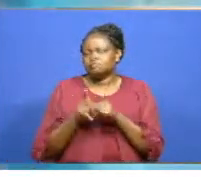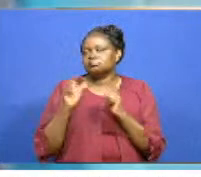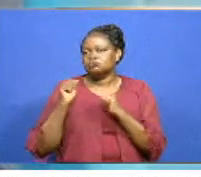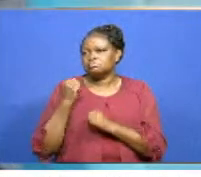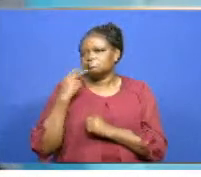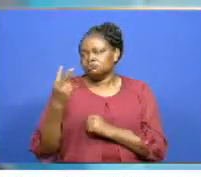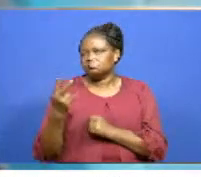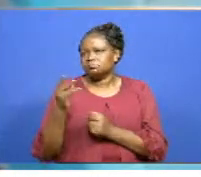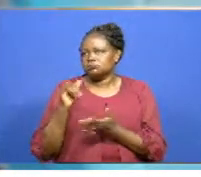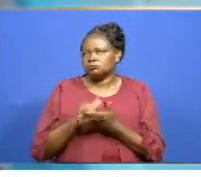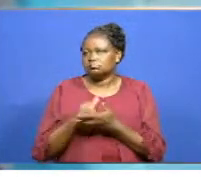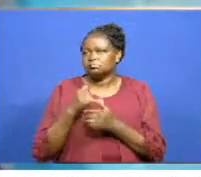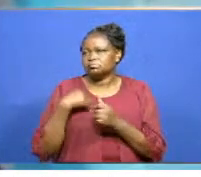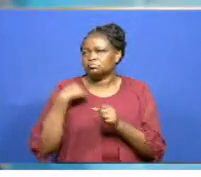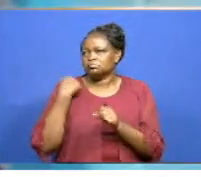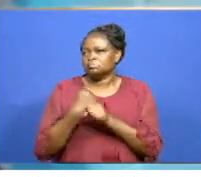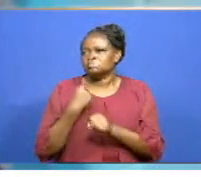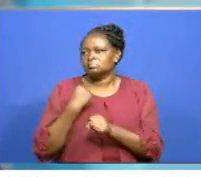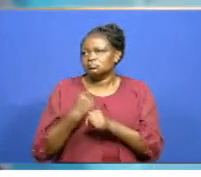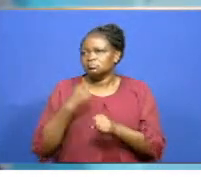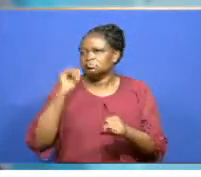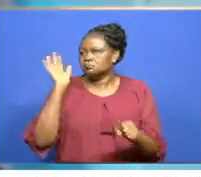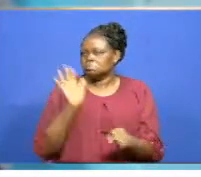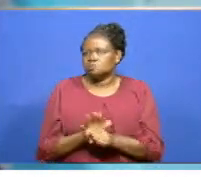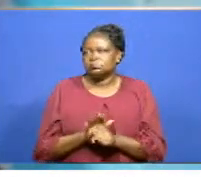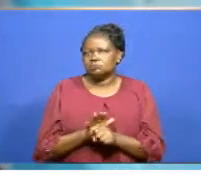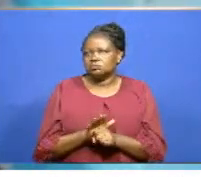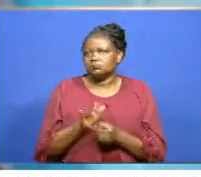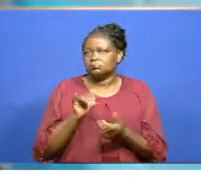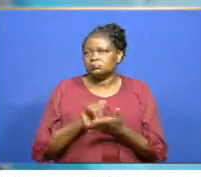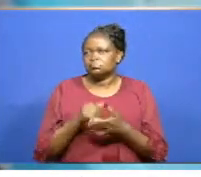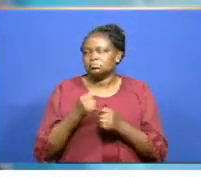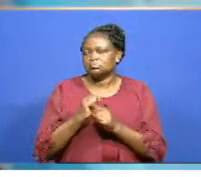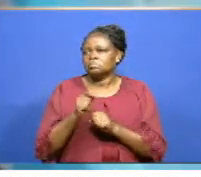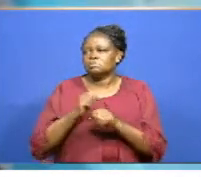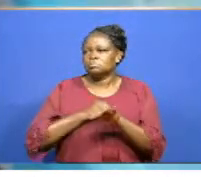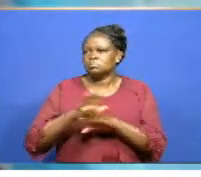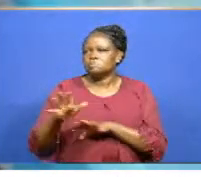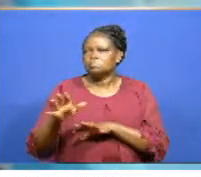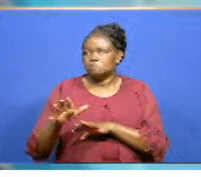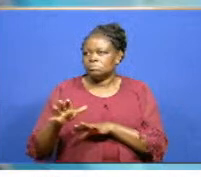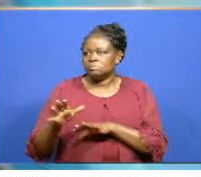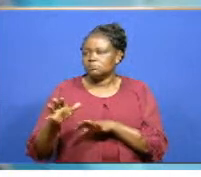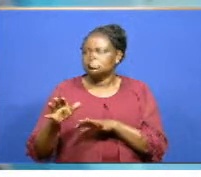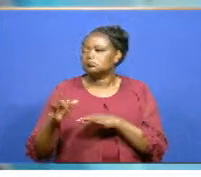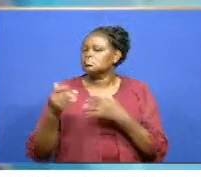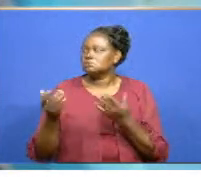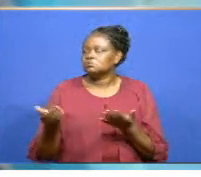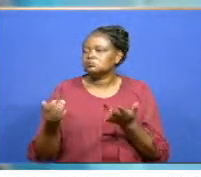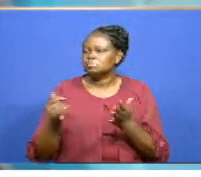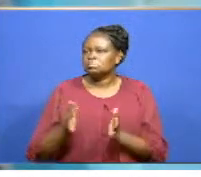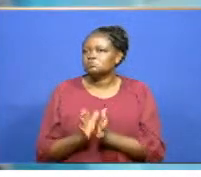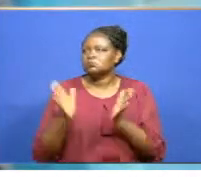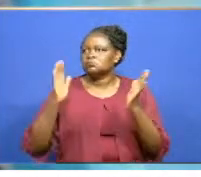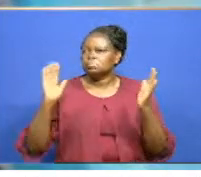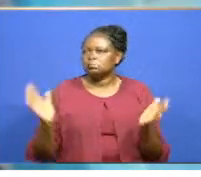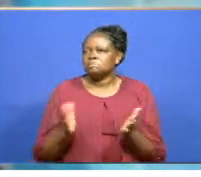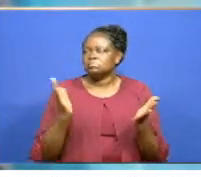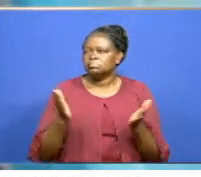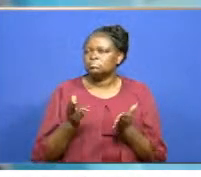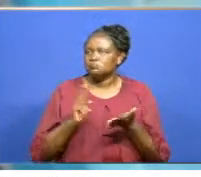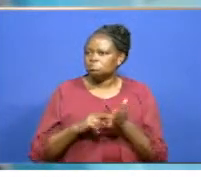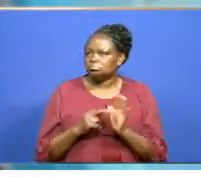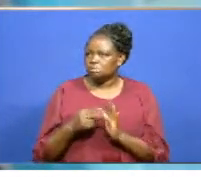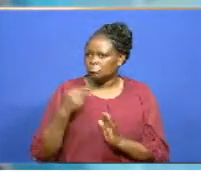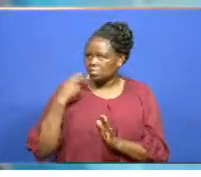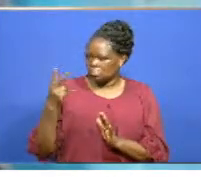he has done a lot that makes him very influential in matters of public affairs. And therefore, you can see